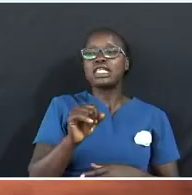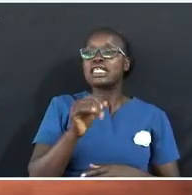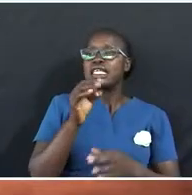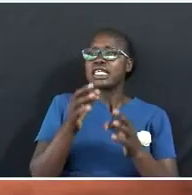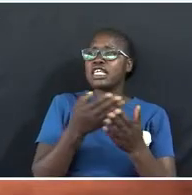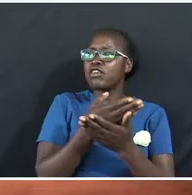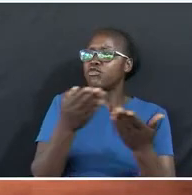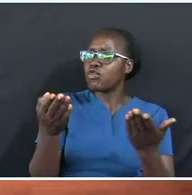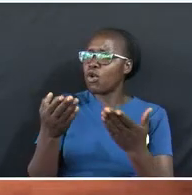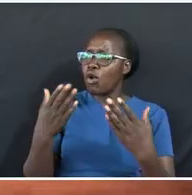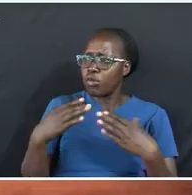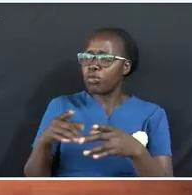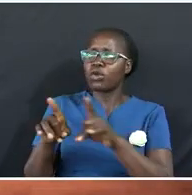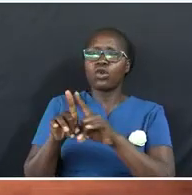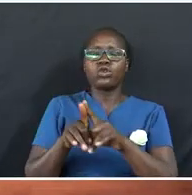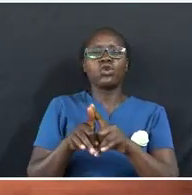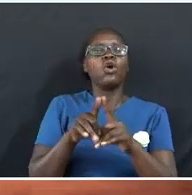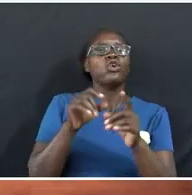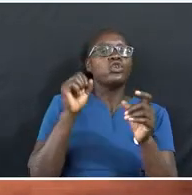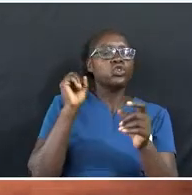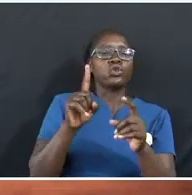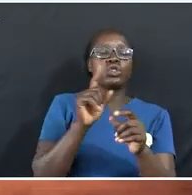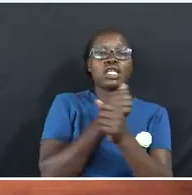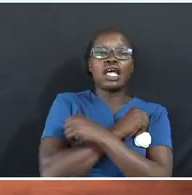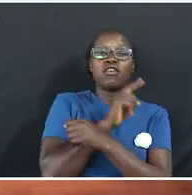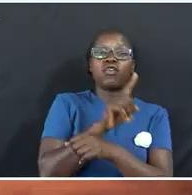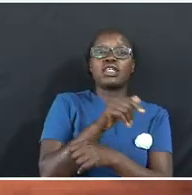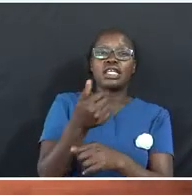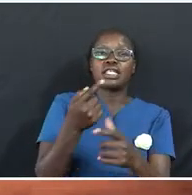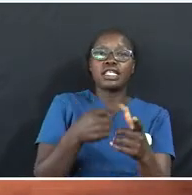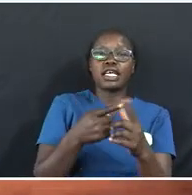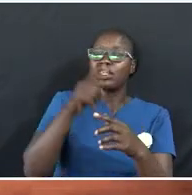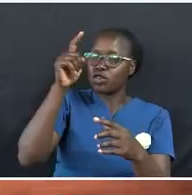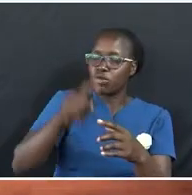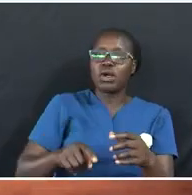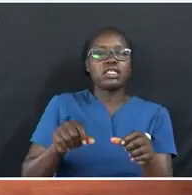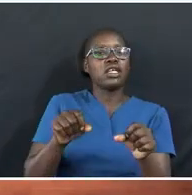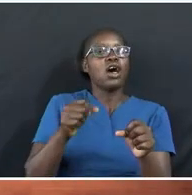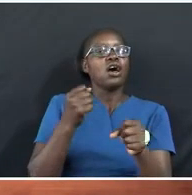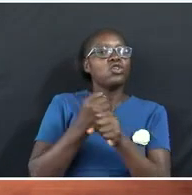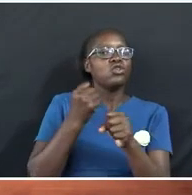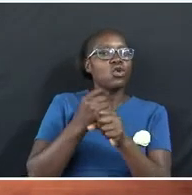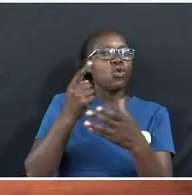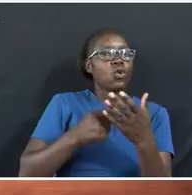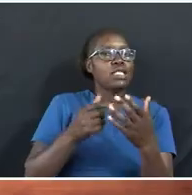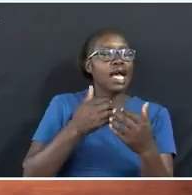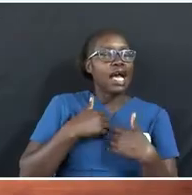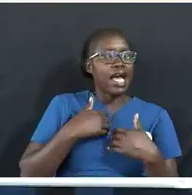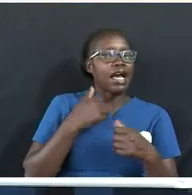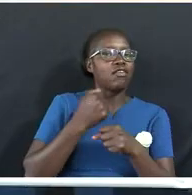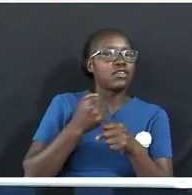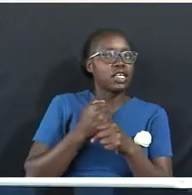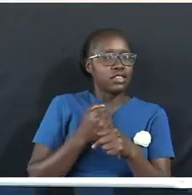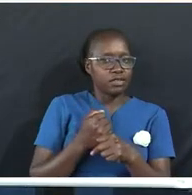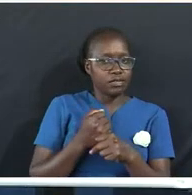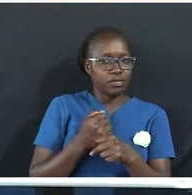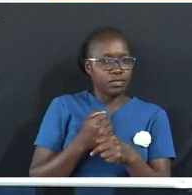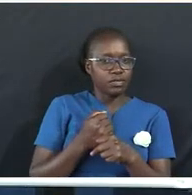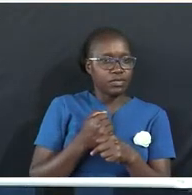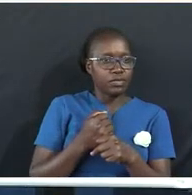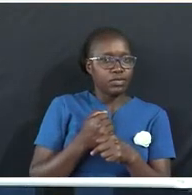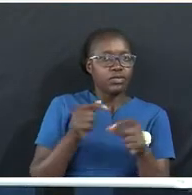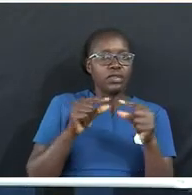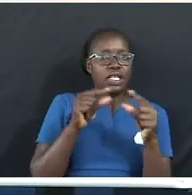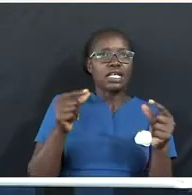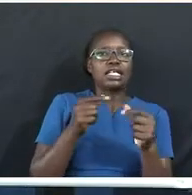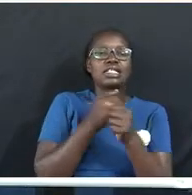want also to demonstrate that you love one another, then you must do exactly what I have done. But verse 13 says something. Greater love